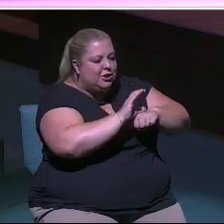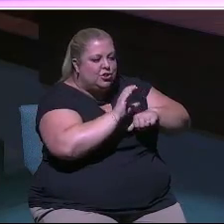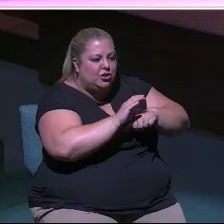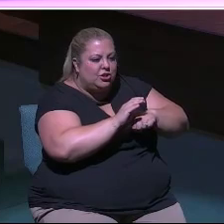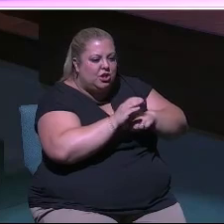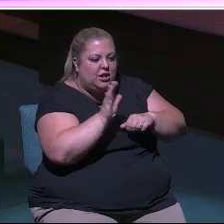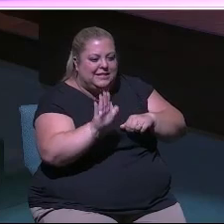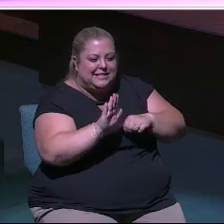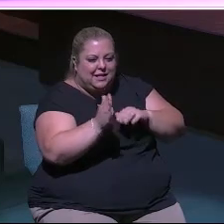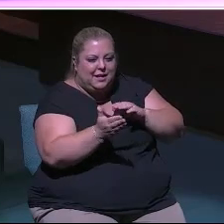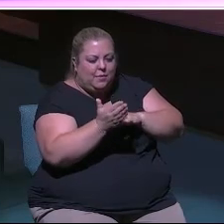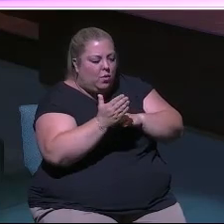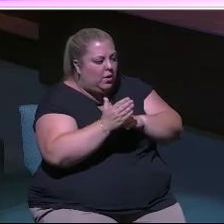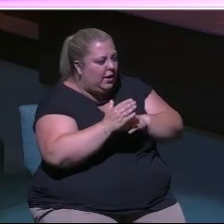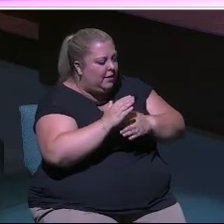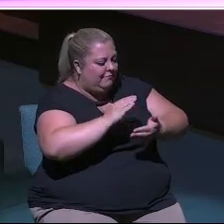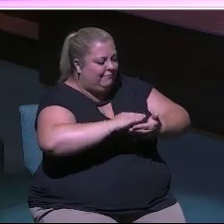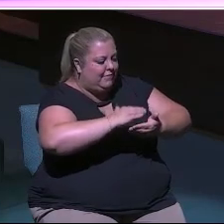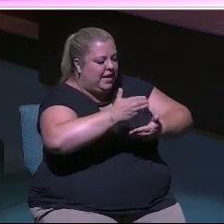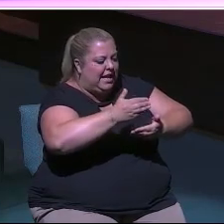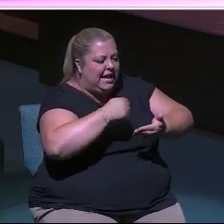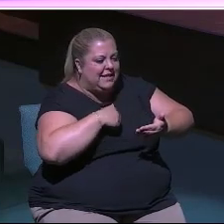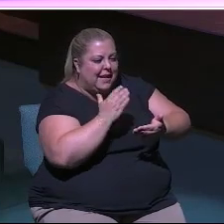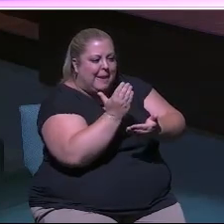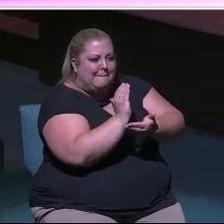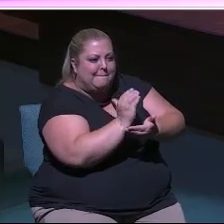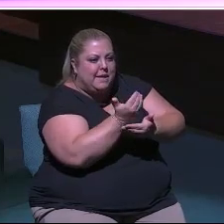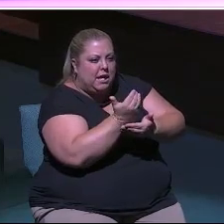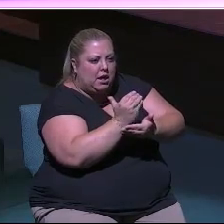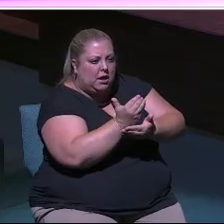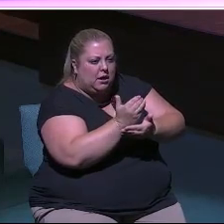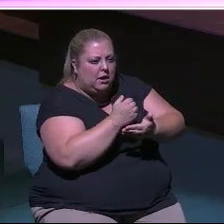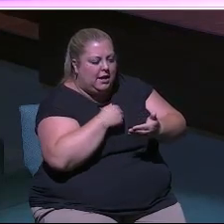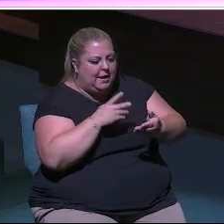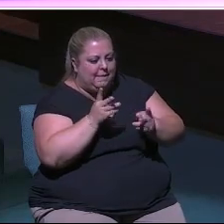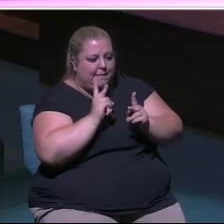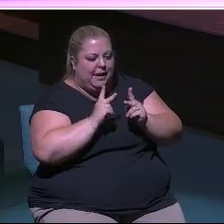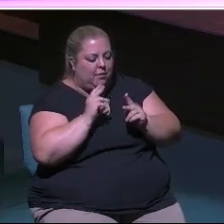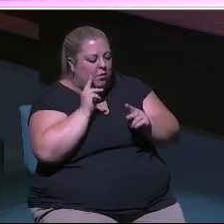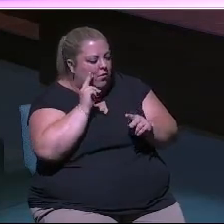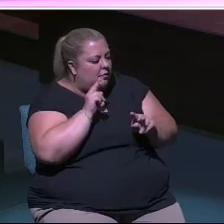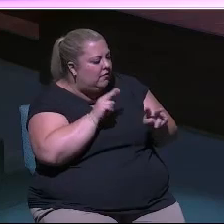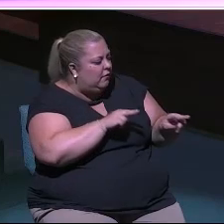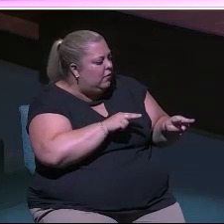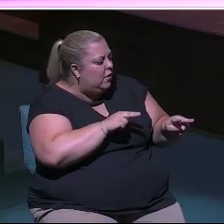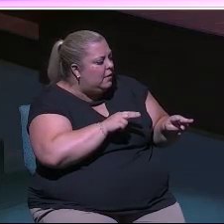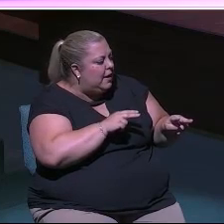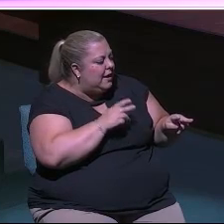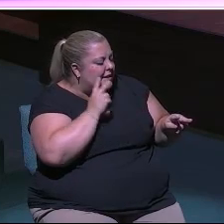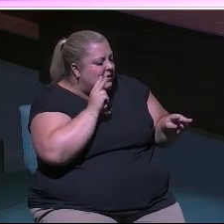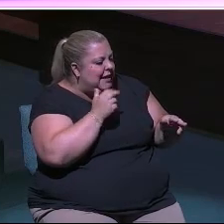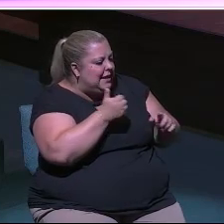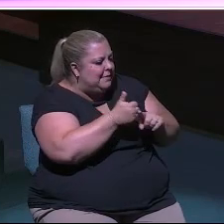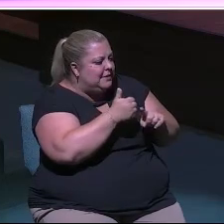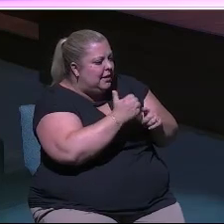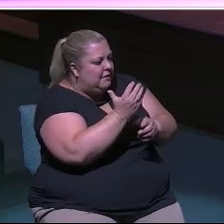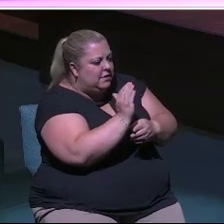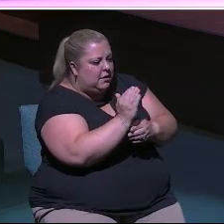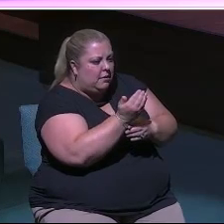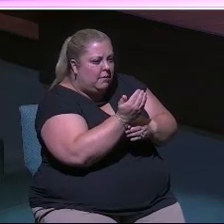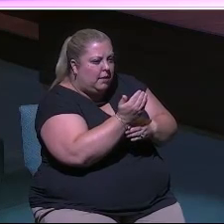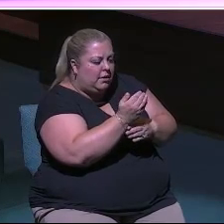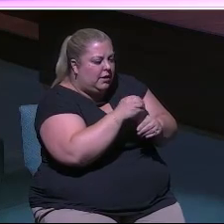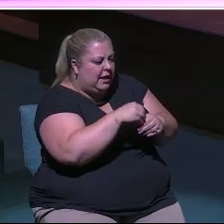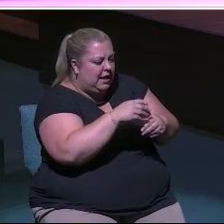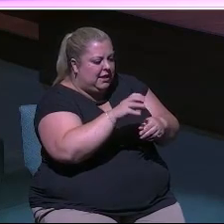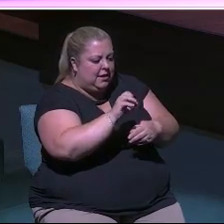in it. And he had everybody file by and look in the mirror and see themselves in the casket. Deacons were mad at him.